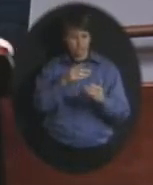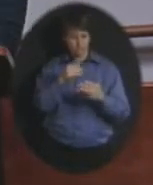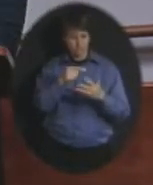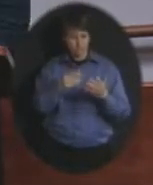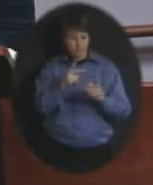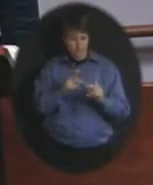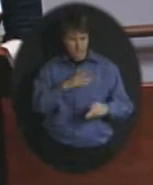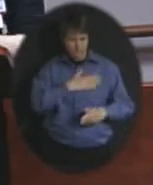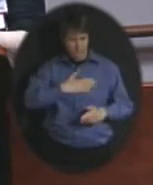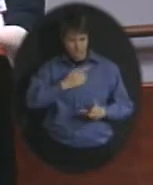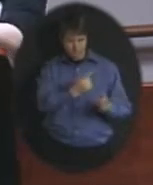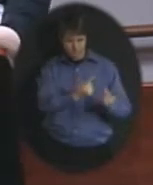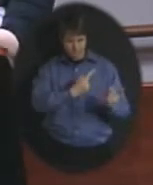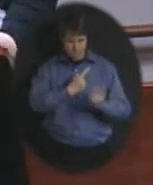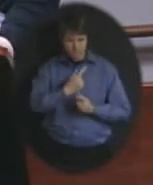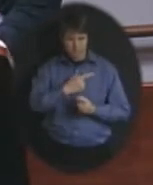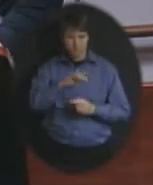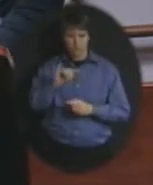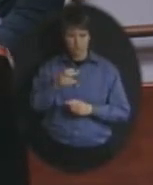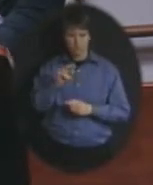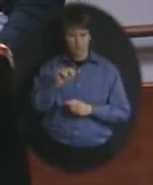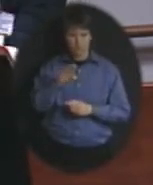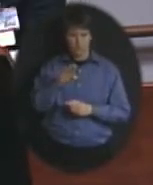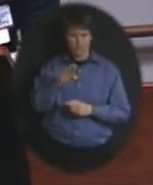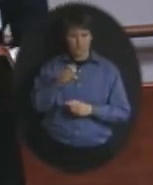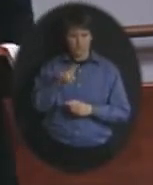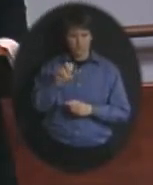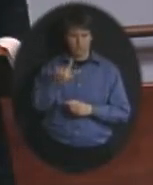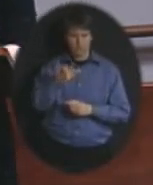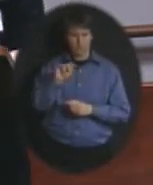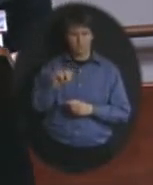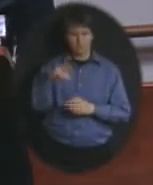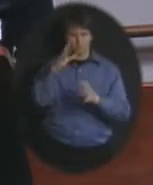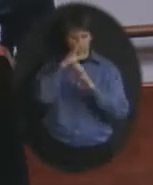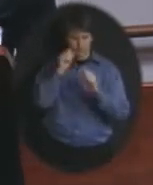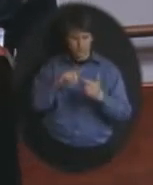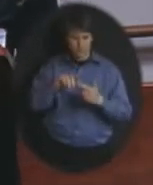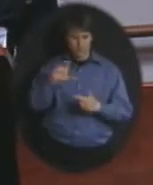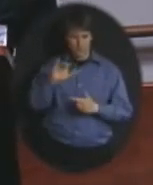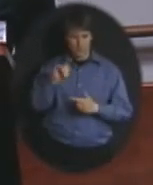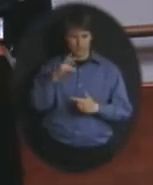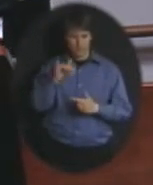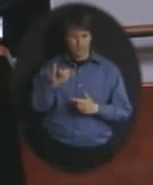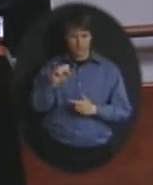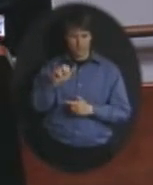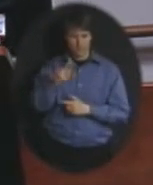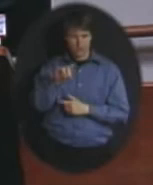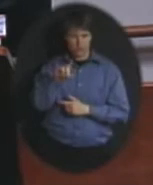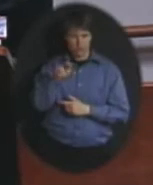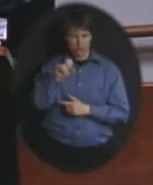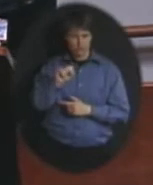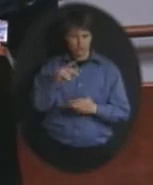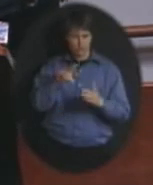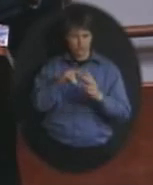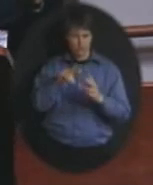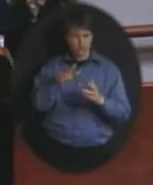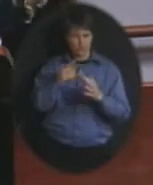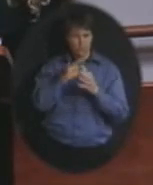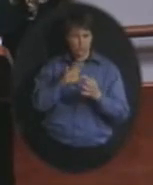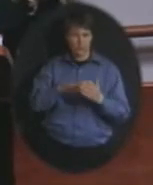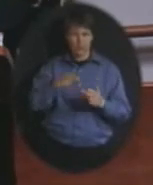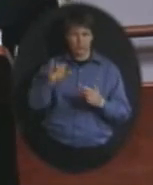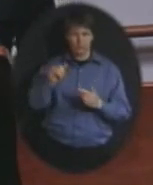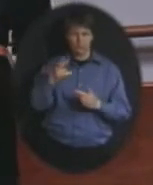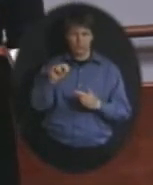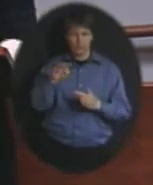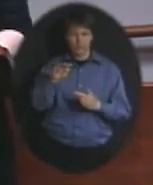forward? John Beverlin, President, Kathy Saunders, Partnership Coordinator, and John Montgomery, Olathe